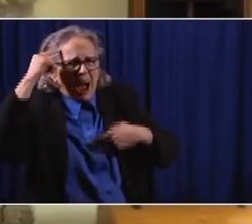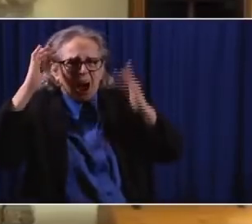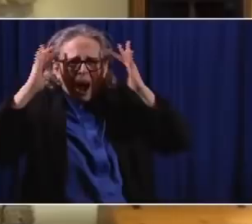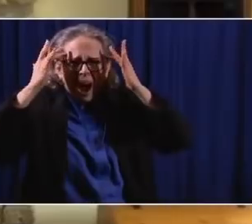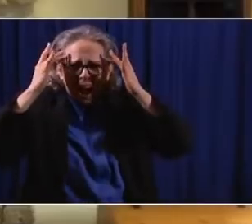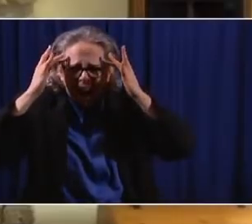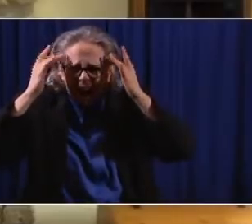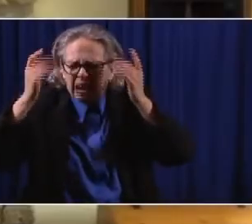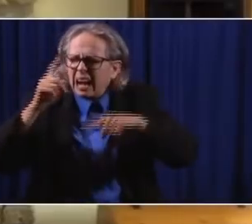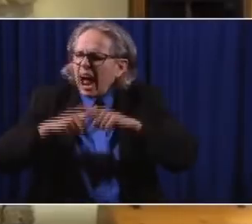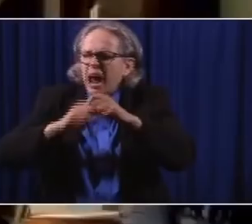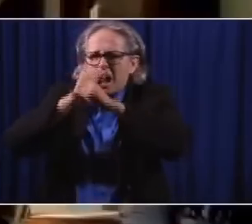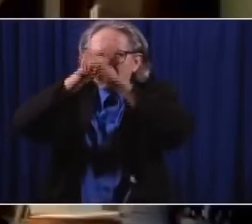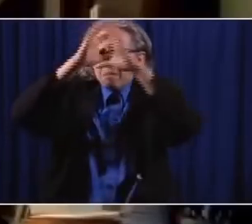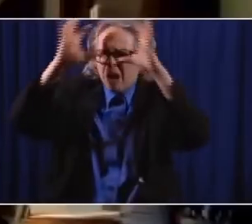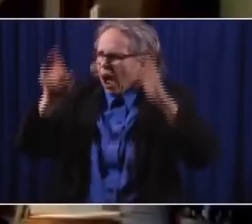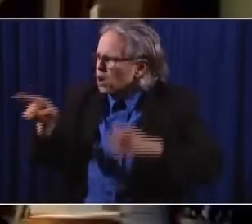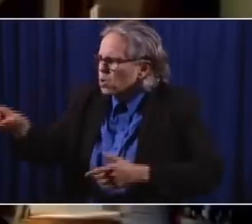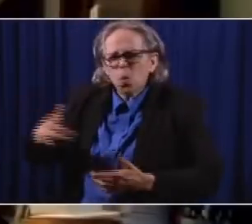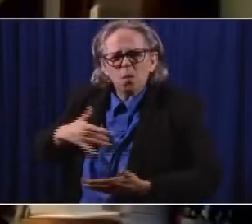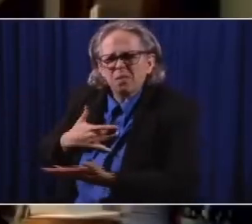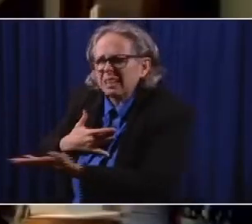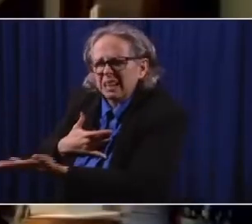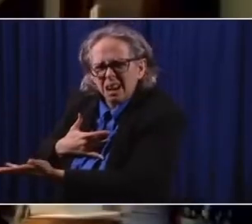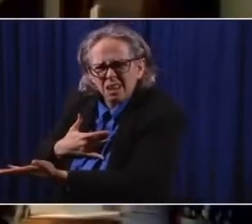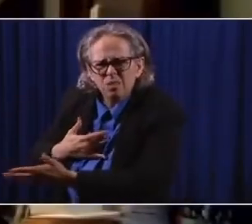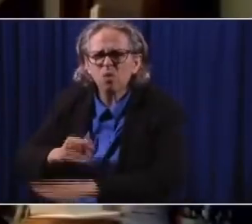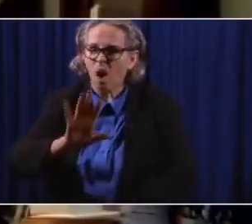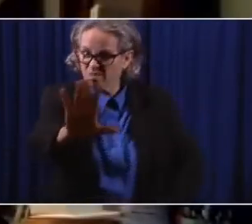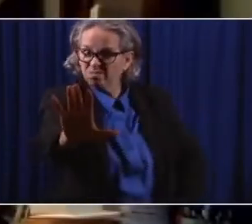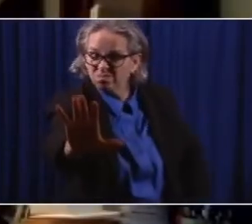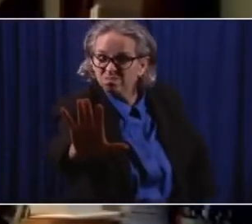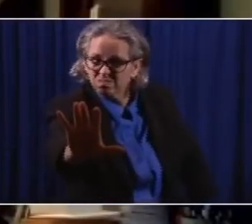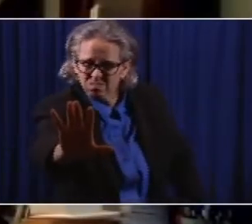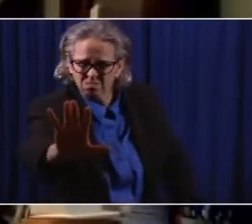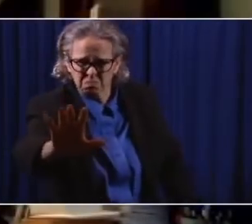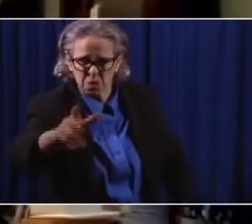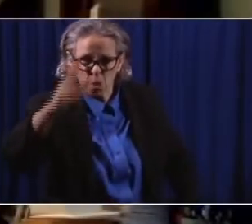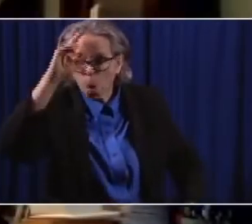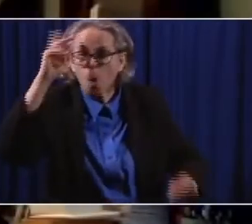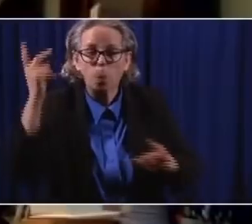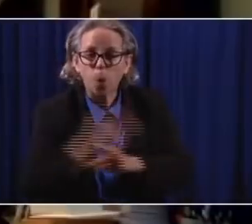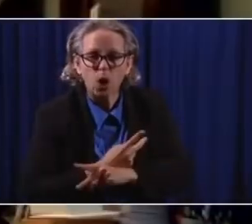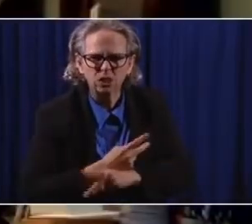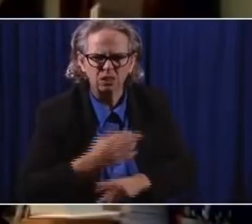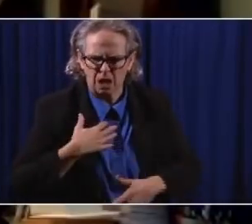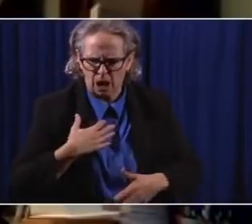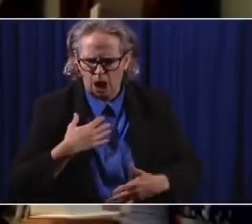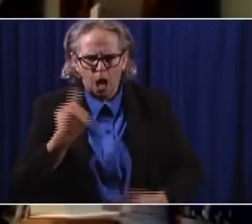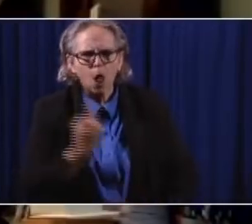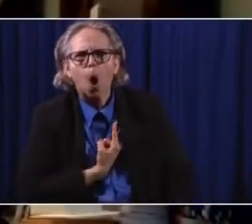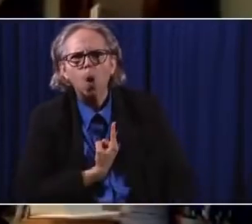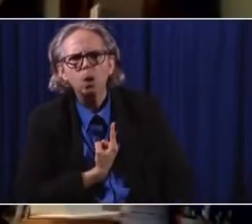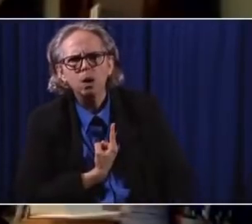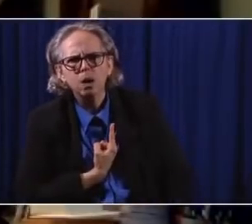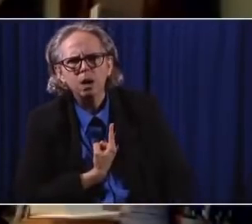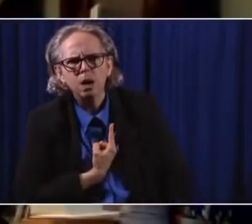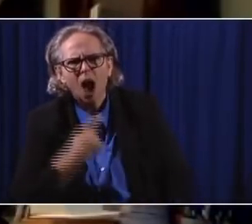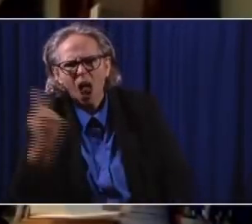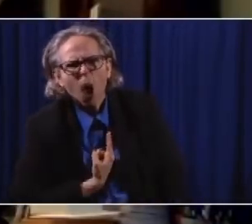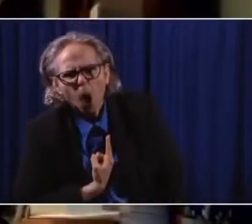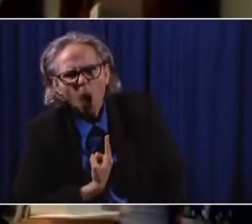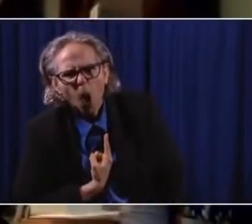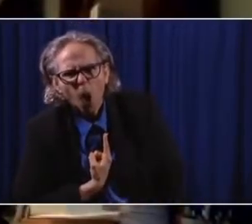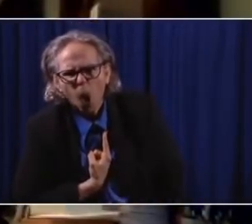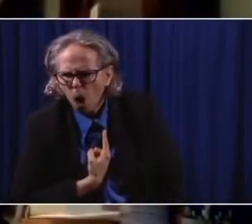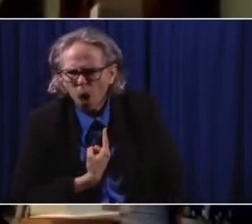that, It was, and the thing that adds to it is you're in isolation. I was in the intensive care unit, but in isolation behind 2-inch